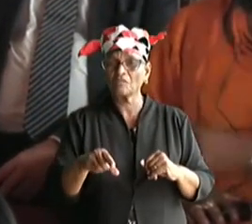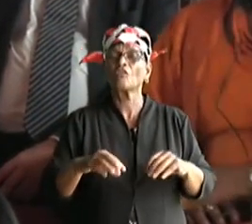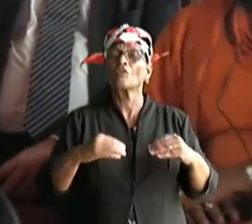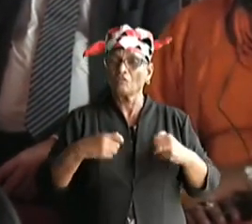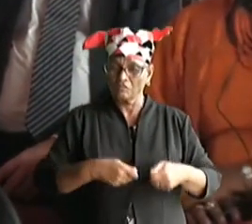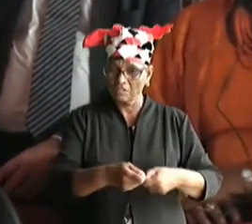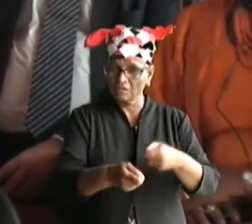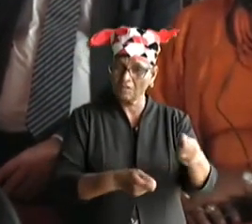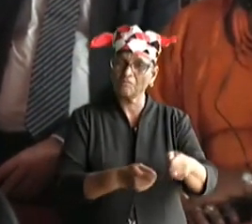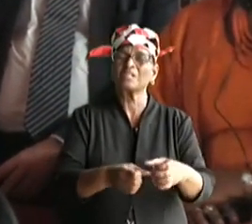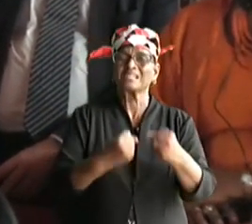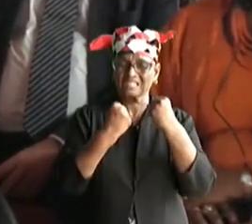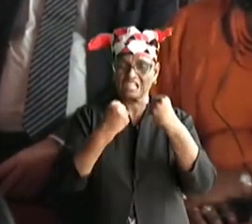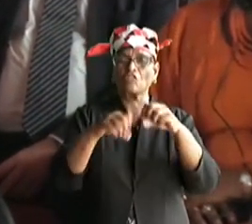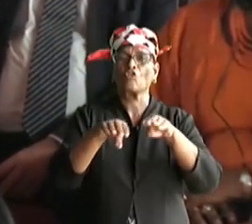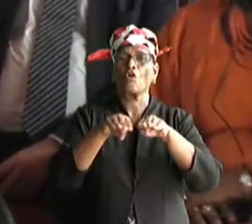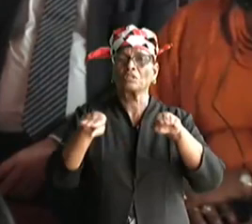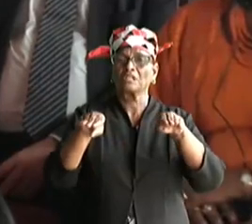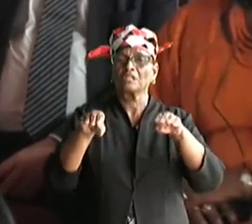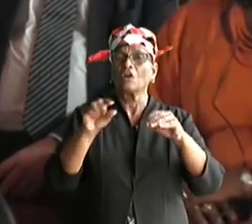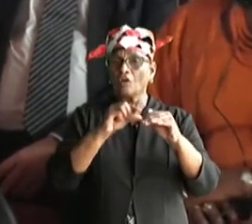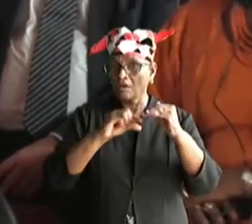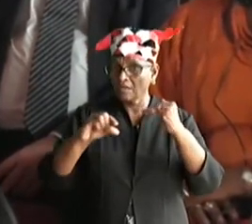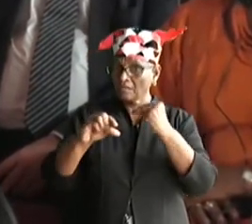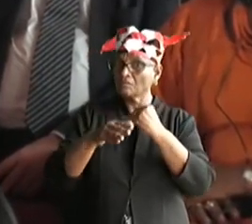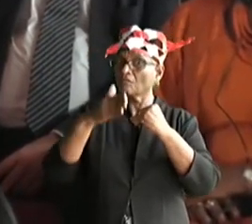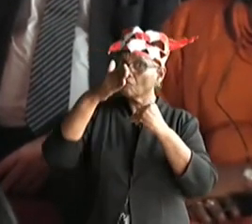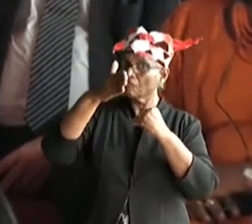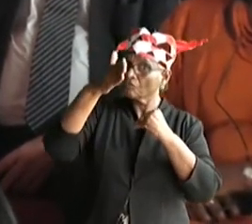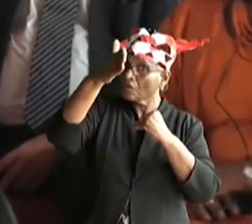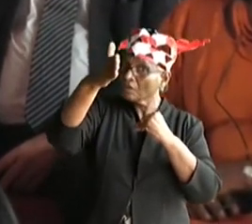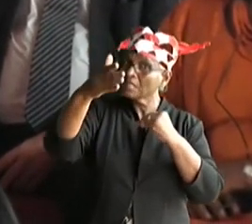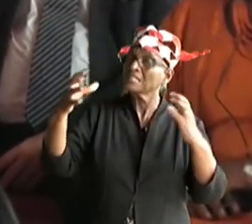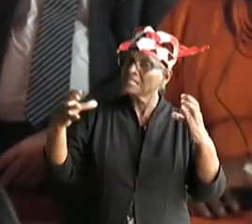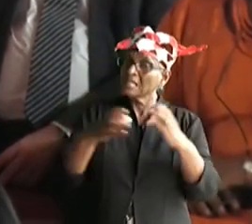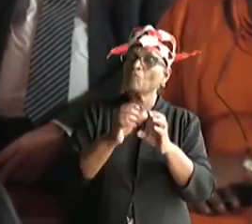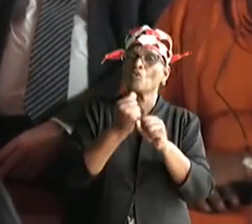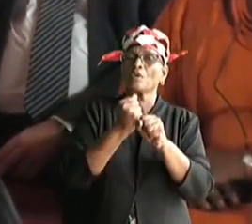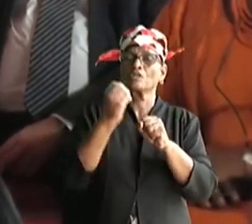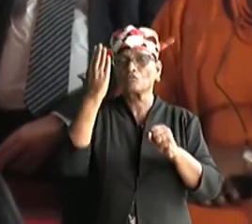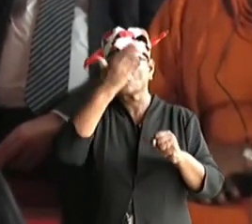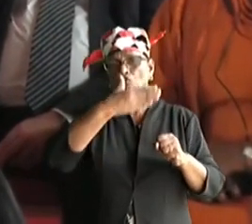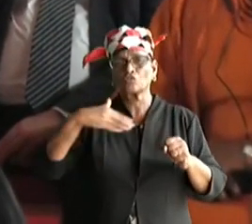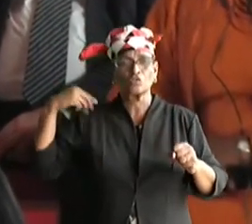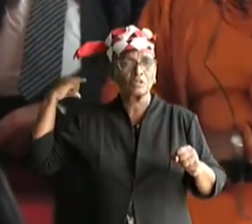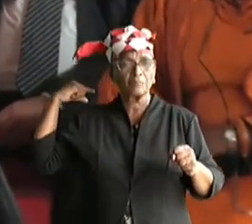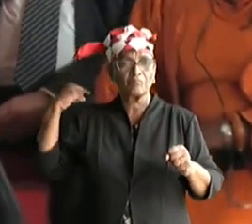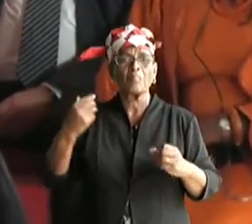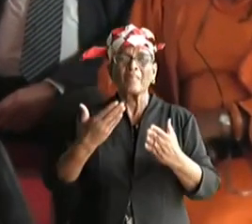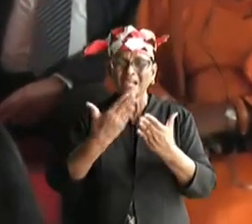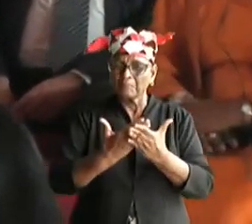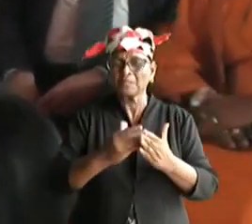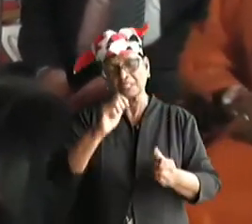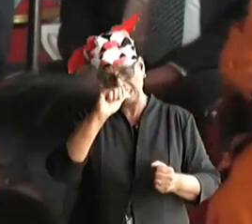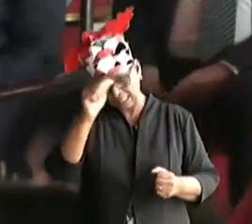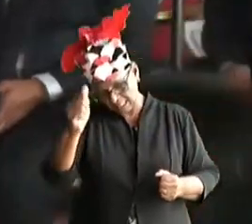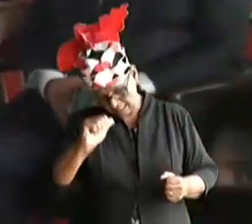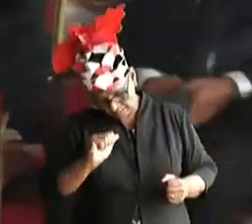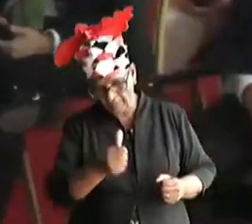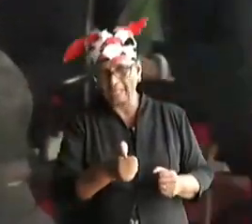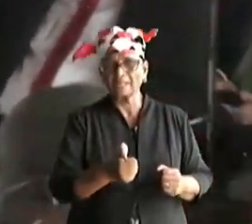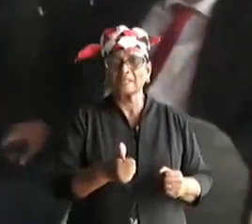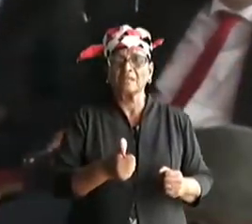government accountable. Guyana looks forward to working with Suriname to ensure greater respect